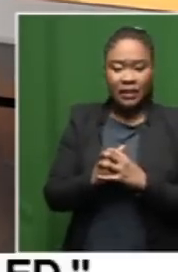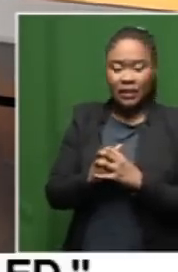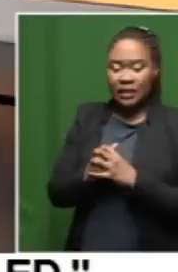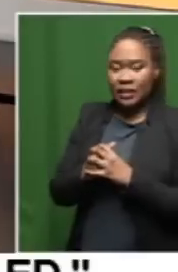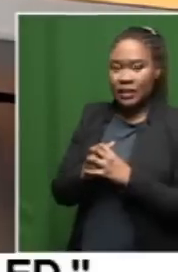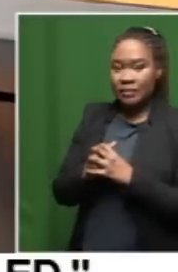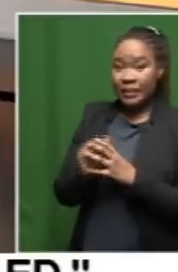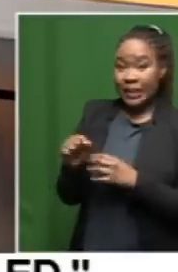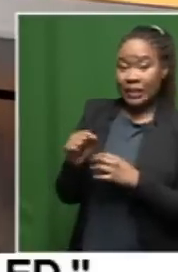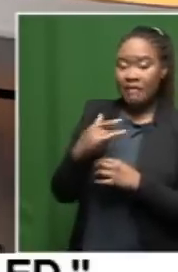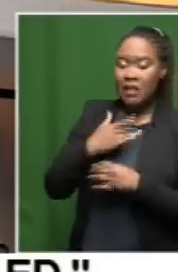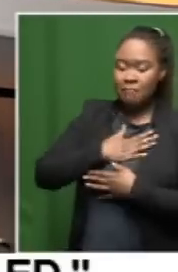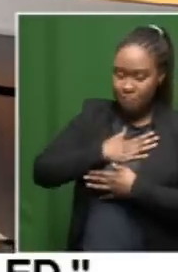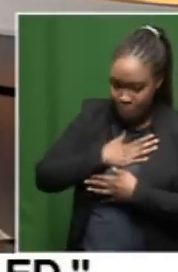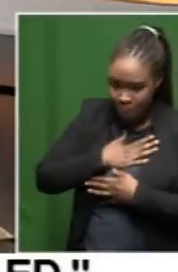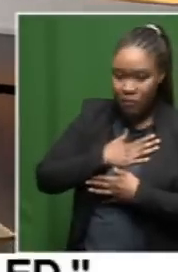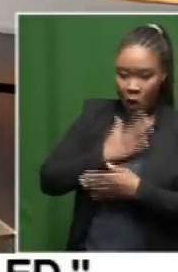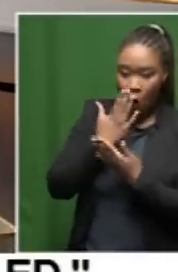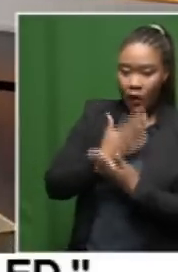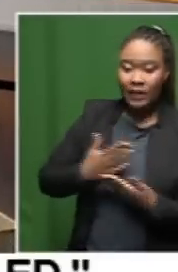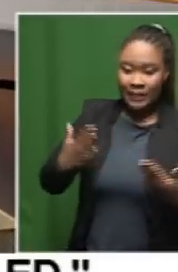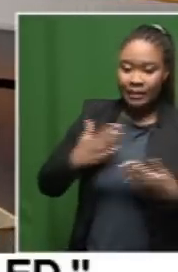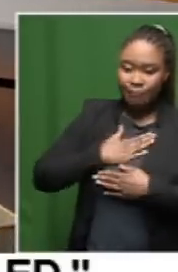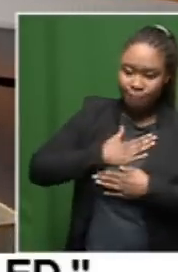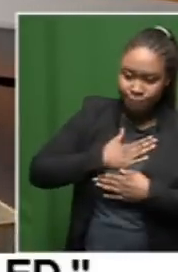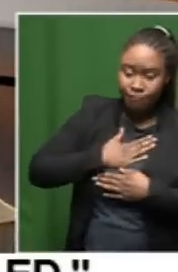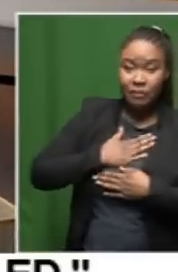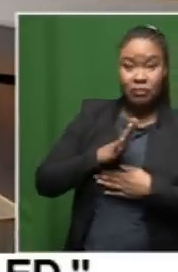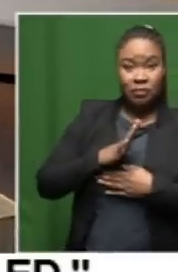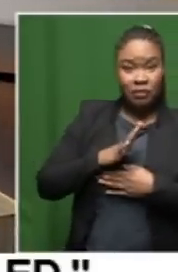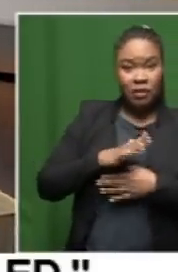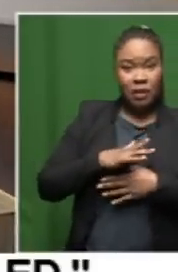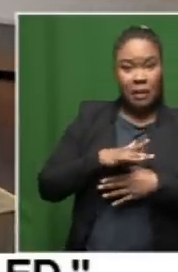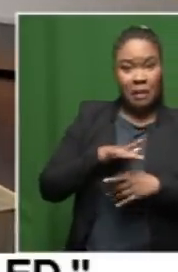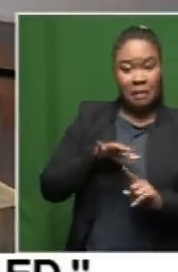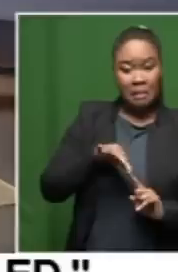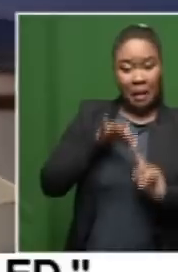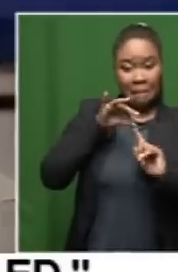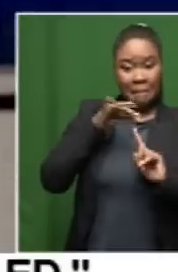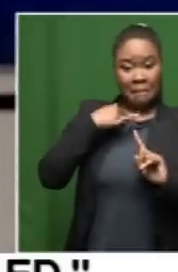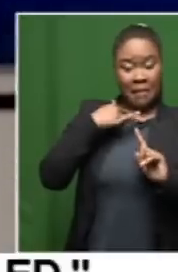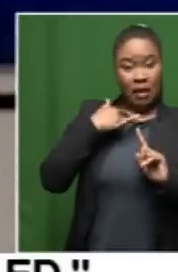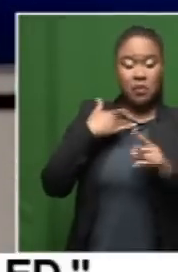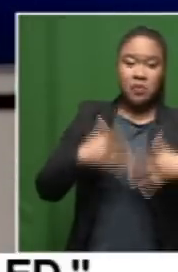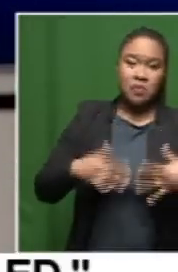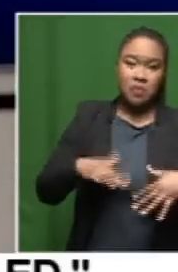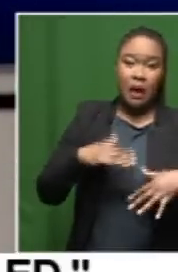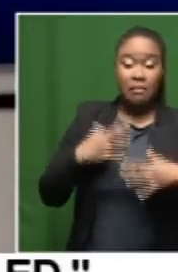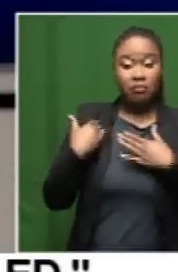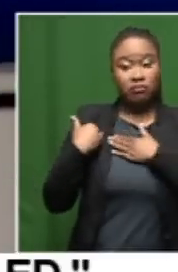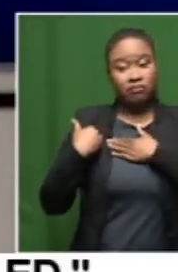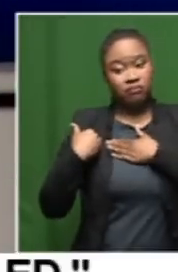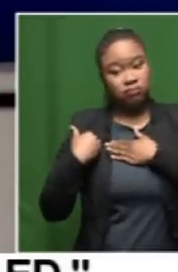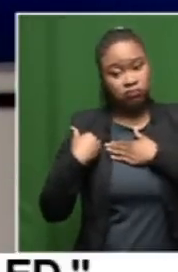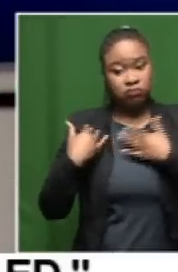Well, it's a great honor, firstly. To be entrusted with this responsibility. It's a big responsibility, particularly